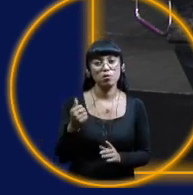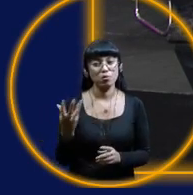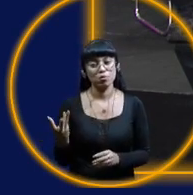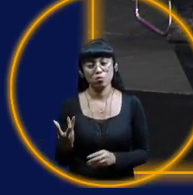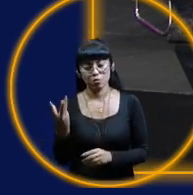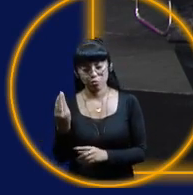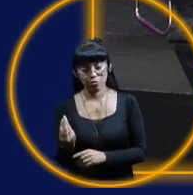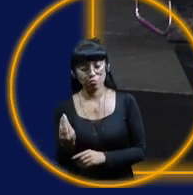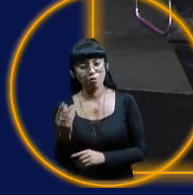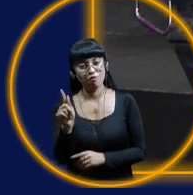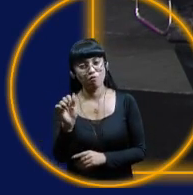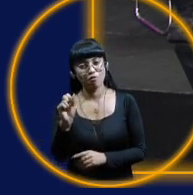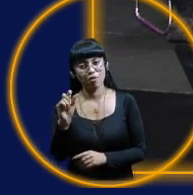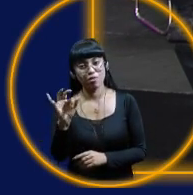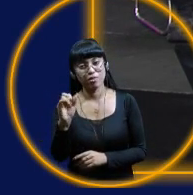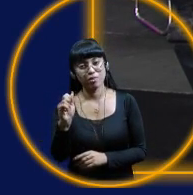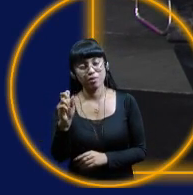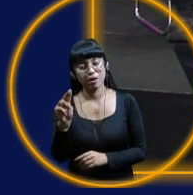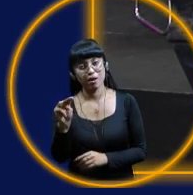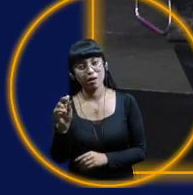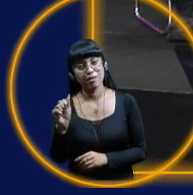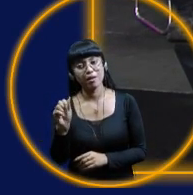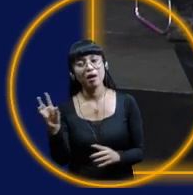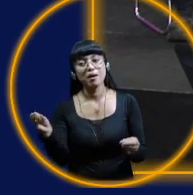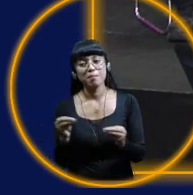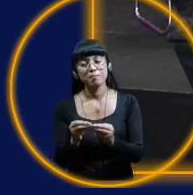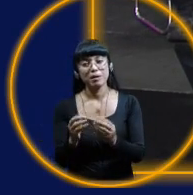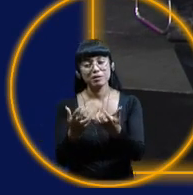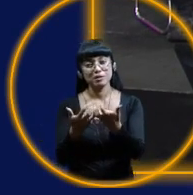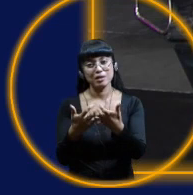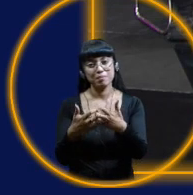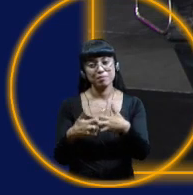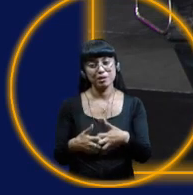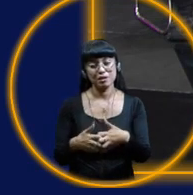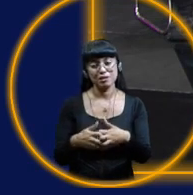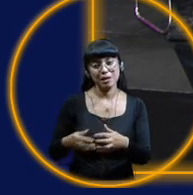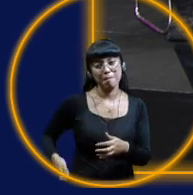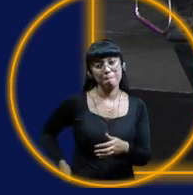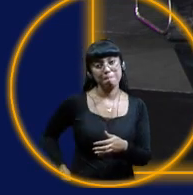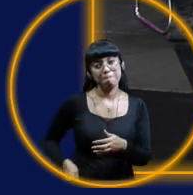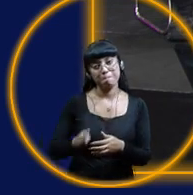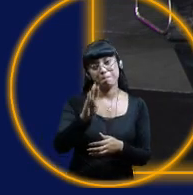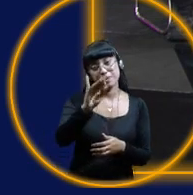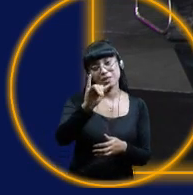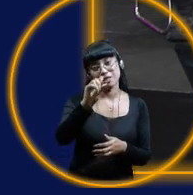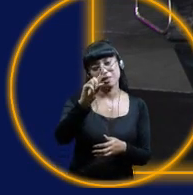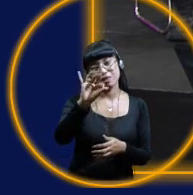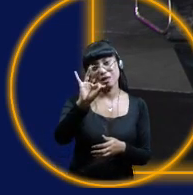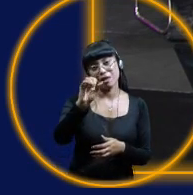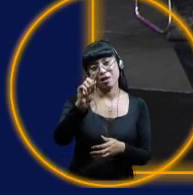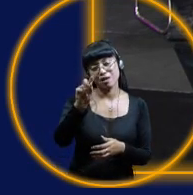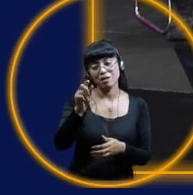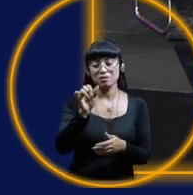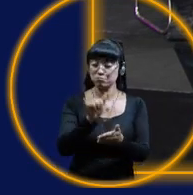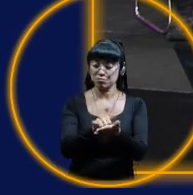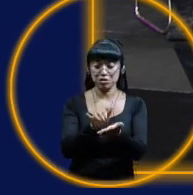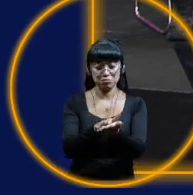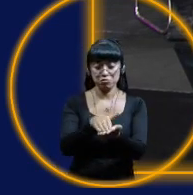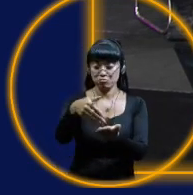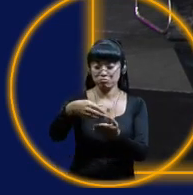the wallet company, I think Ridge Wallets. It's just been the same wallets. He's been talking about these little pocket-sized wallets for maybe